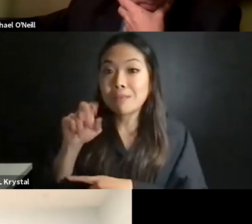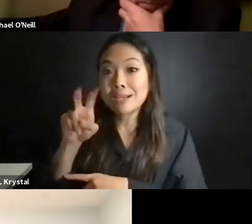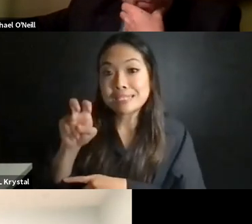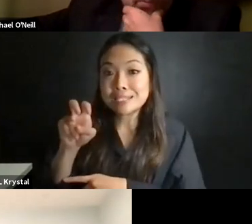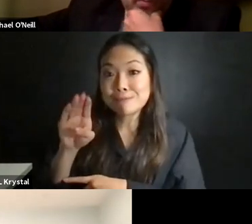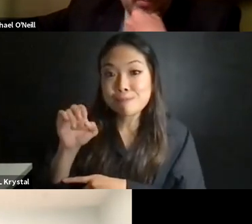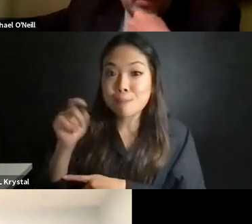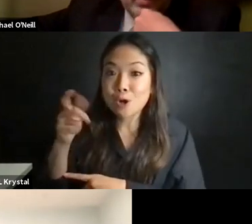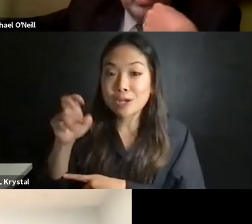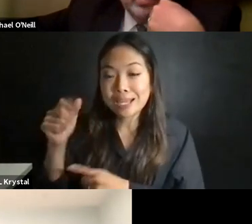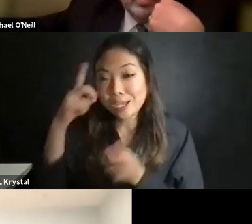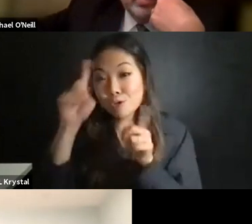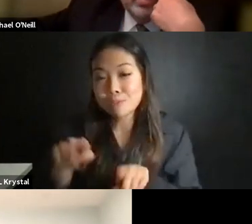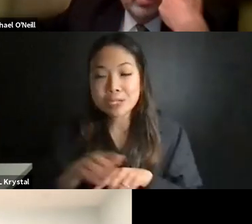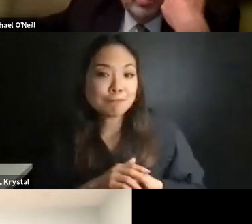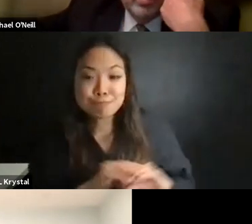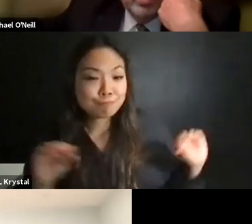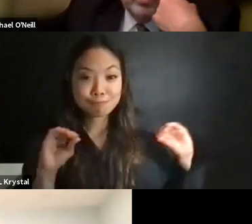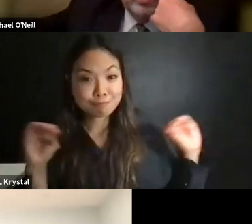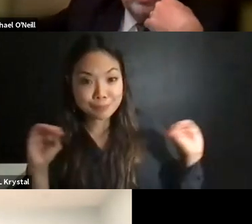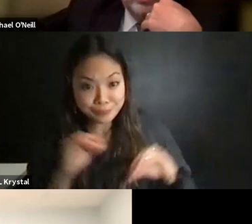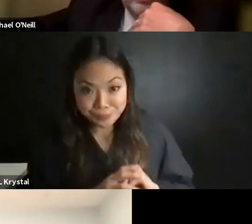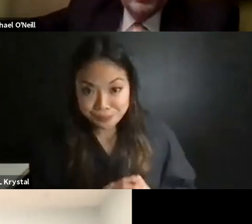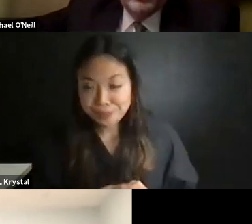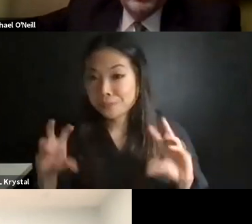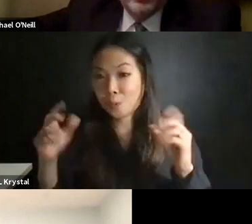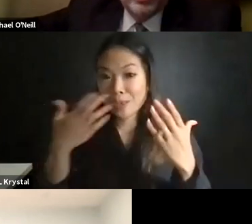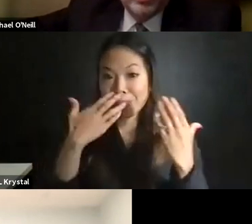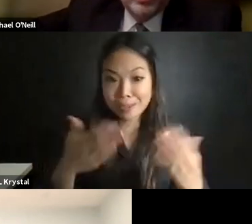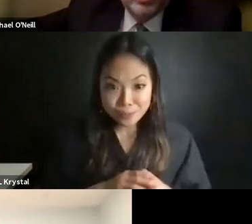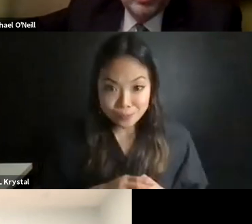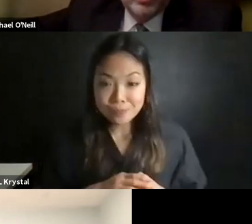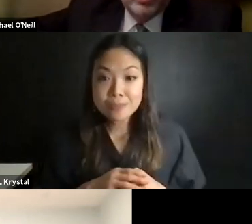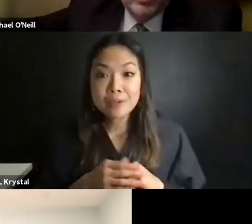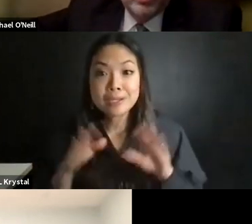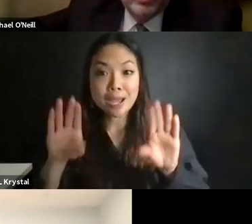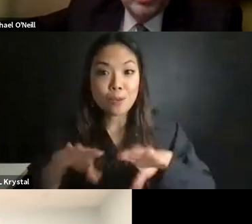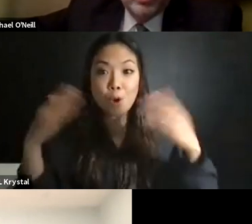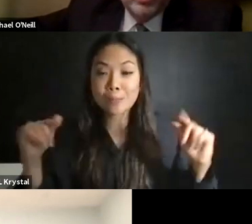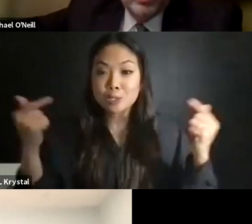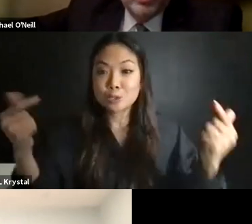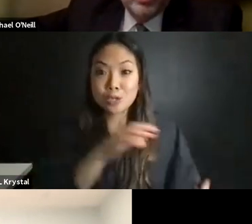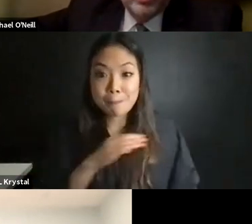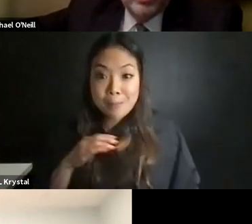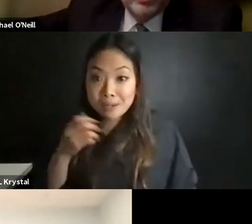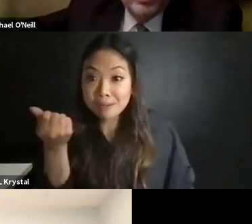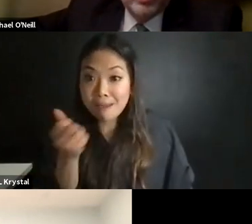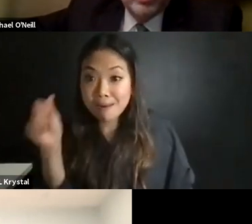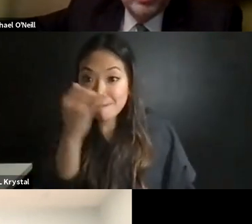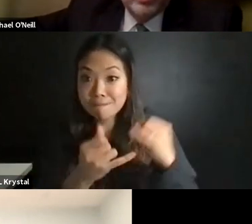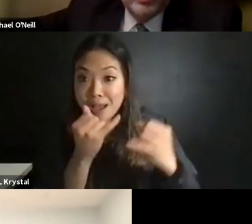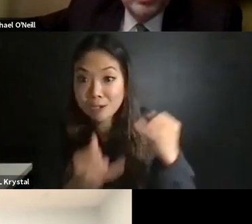uh no ma'am i don't have any at this time okay thank you i'll open it up to the committee for any final comments